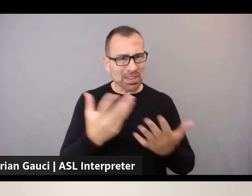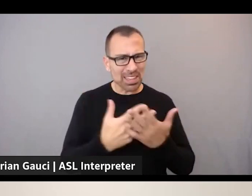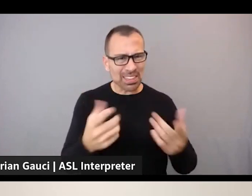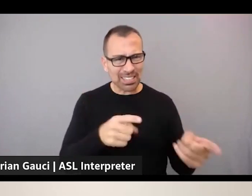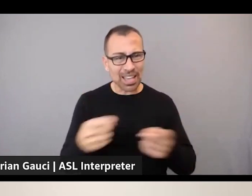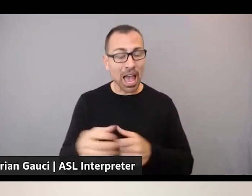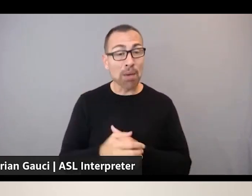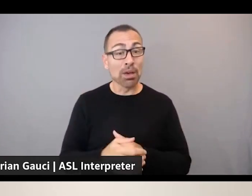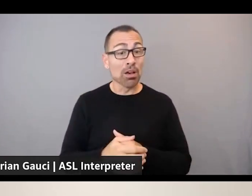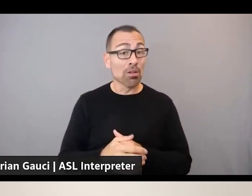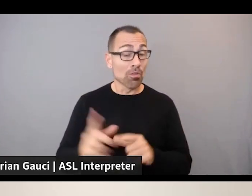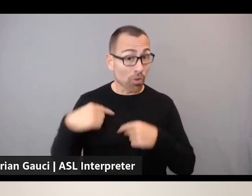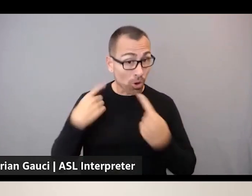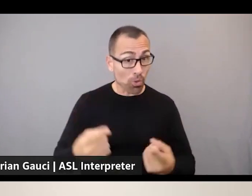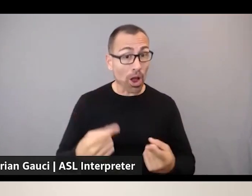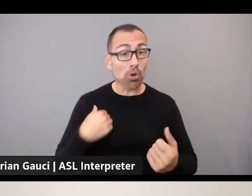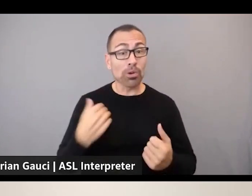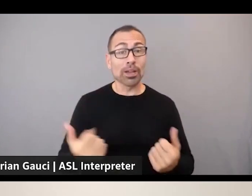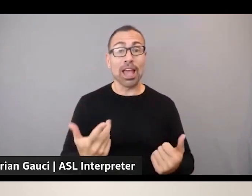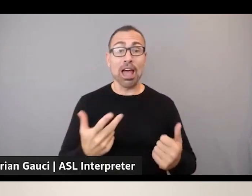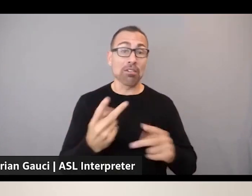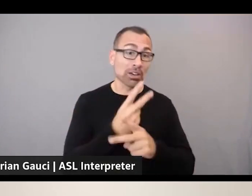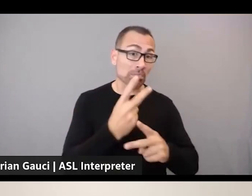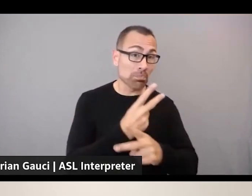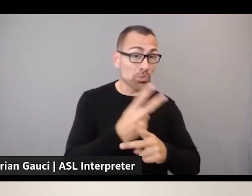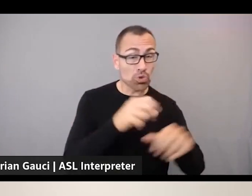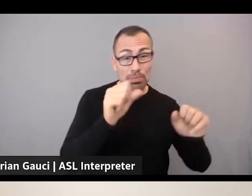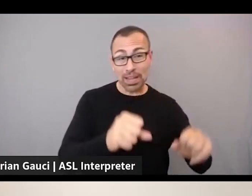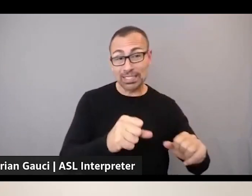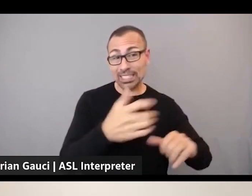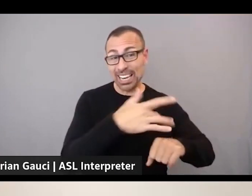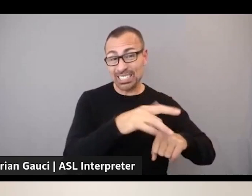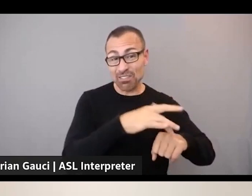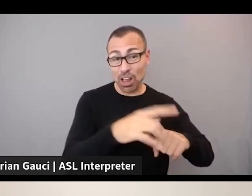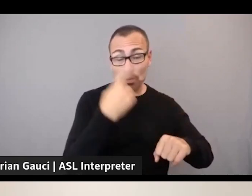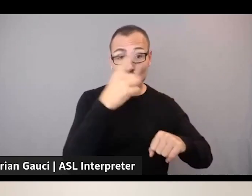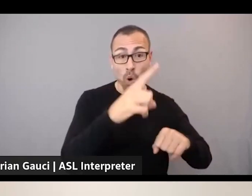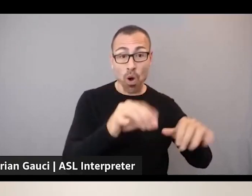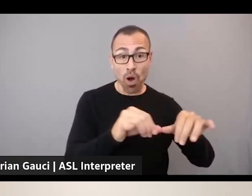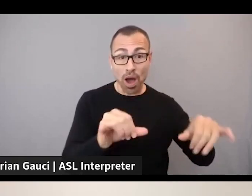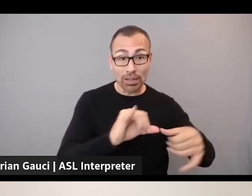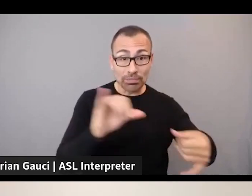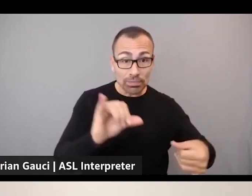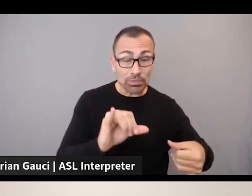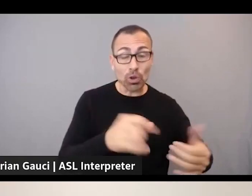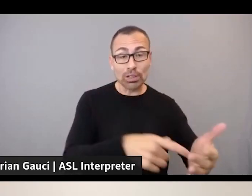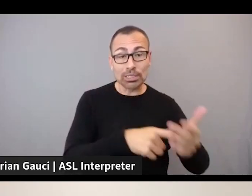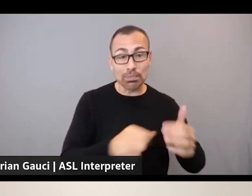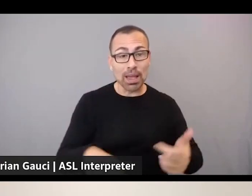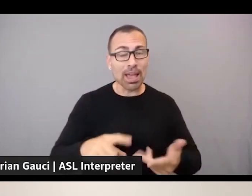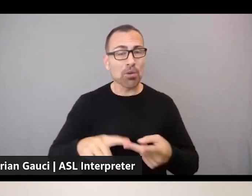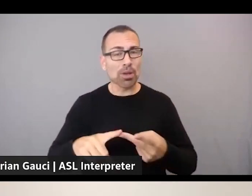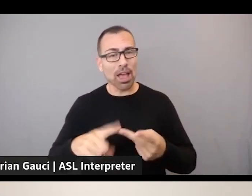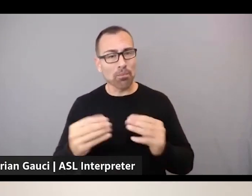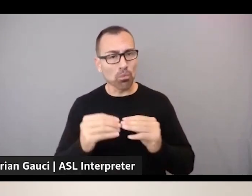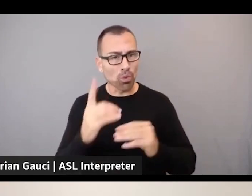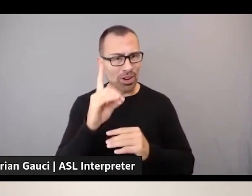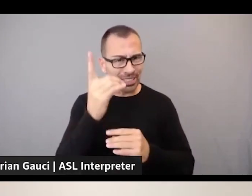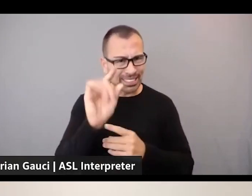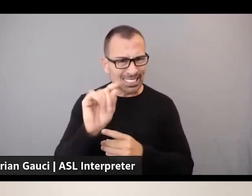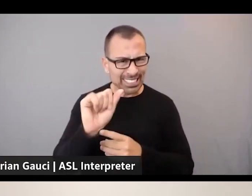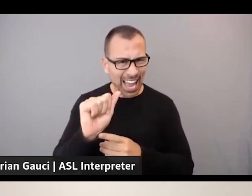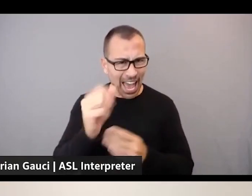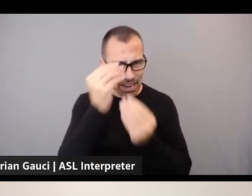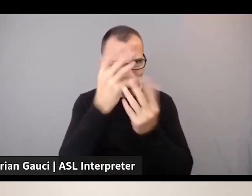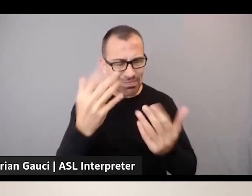on demand. We have more and more data that's available, and there's been some step function changes in the technology itself, how these models work, how